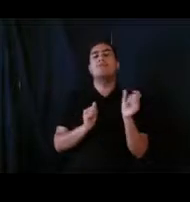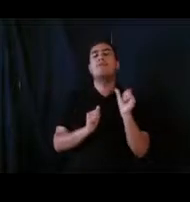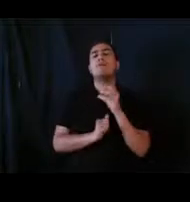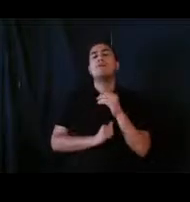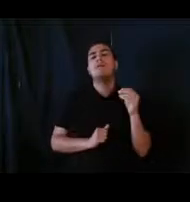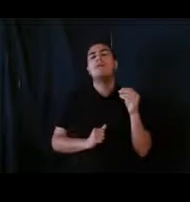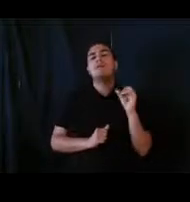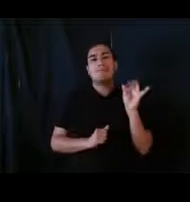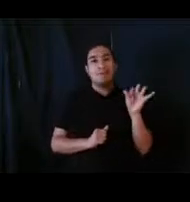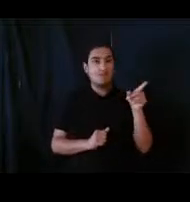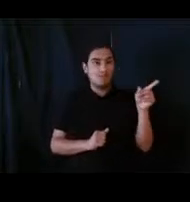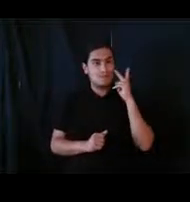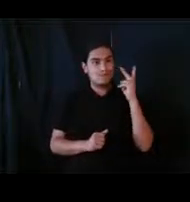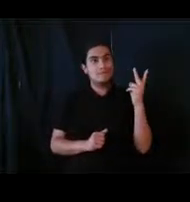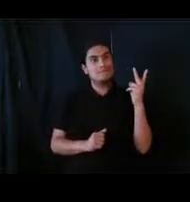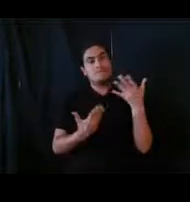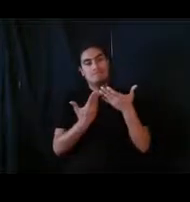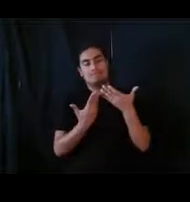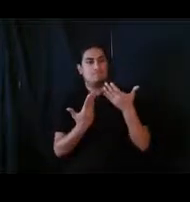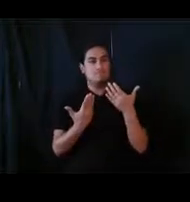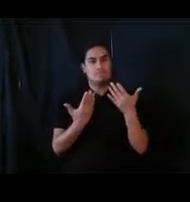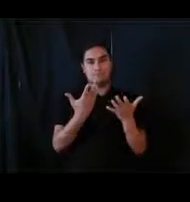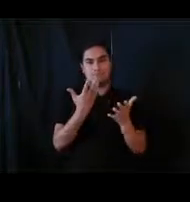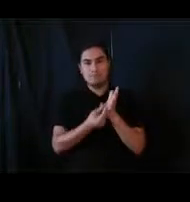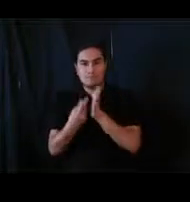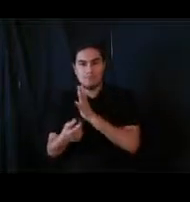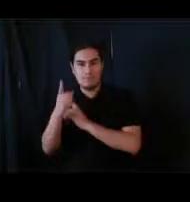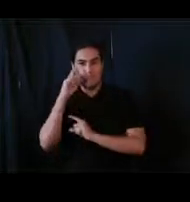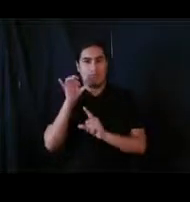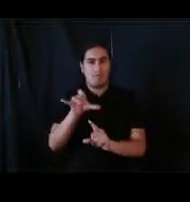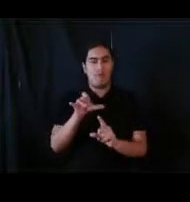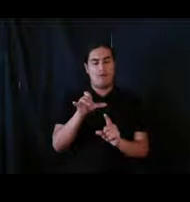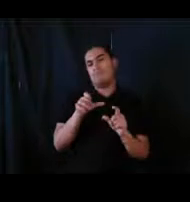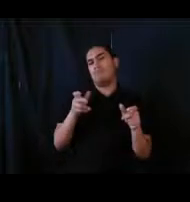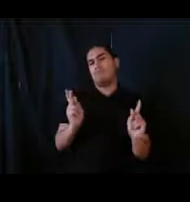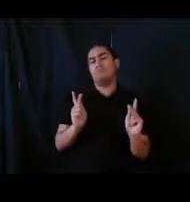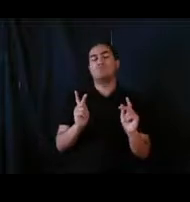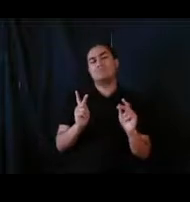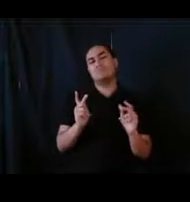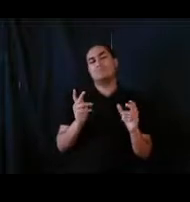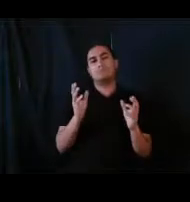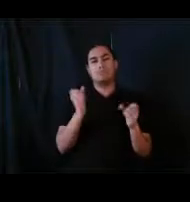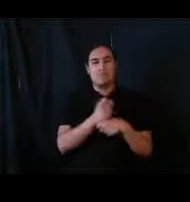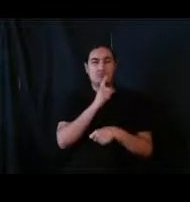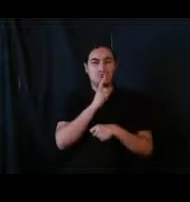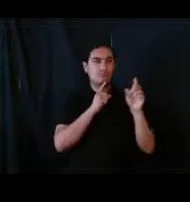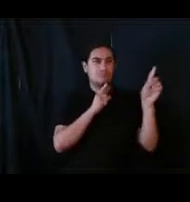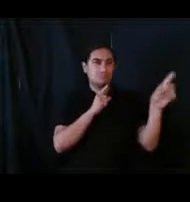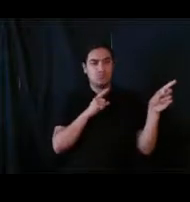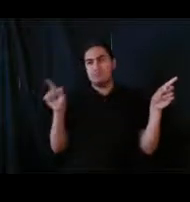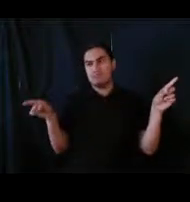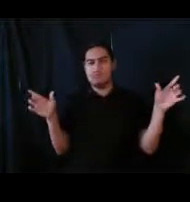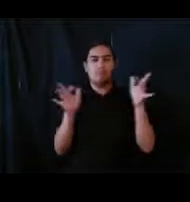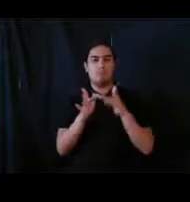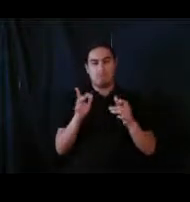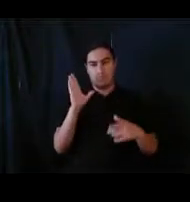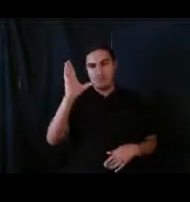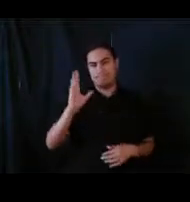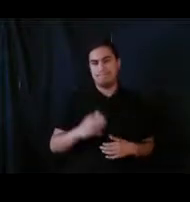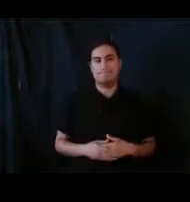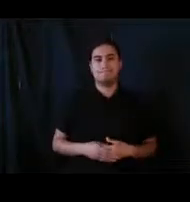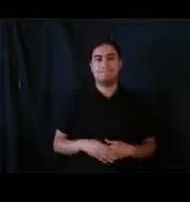uh yeah if you see gaps in that i'm more than happy to reach out to folks and make sure we're reaching the right folks thank you and i